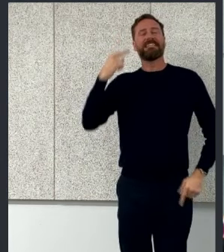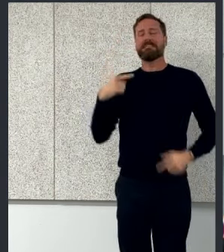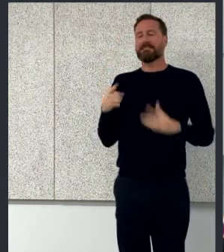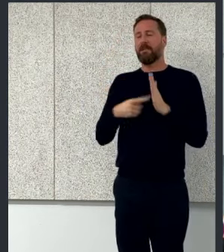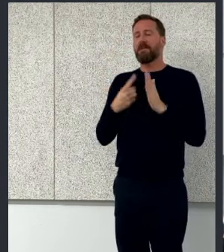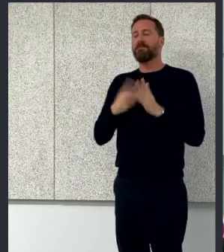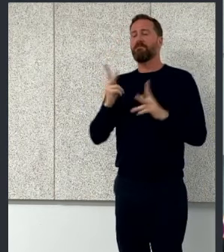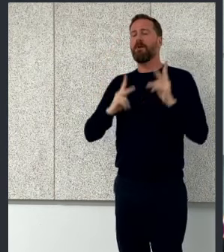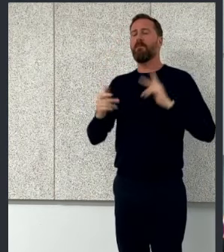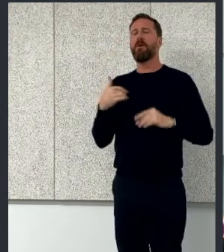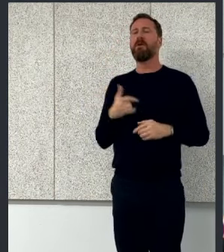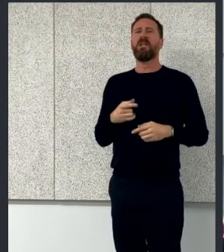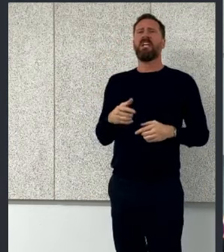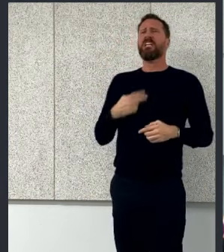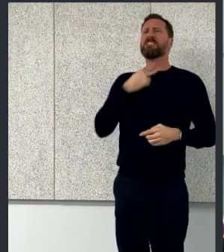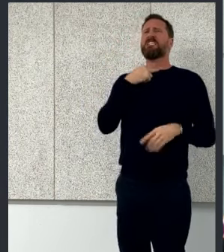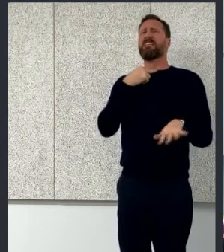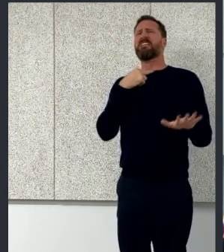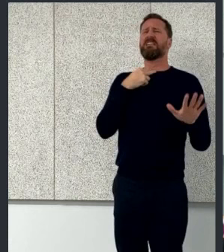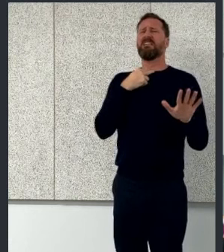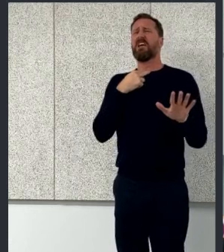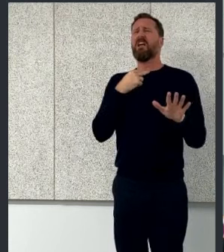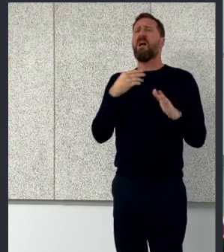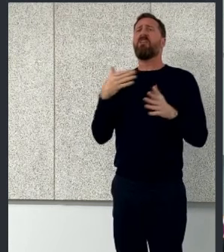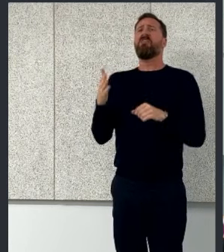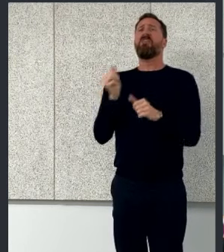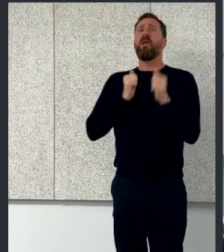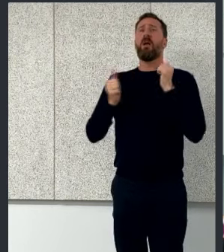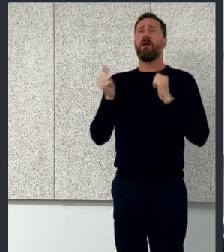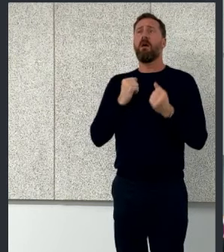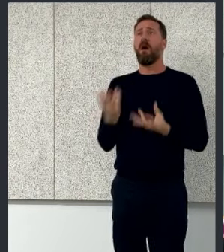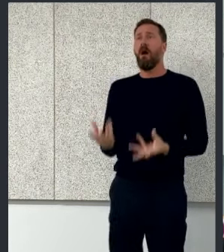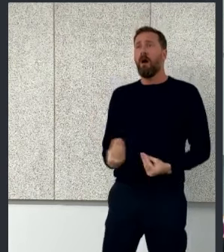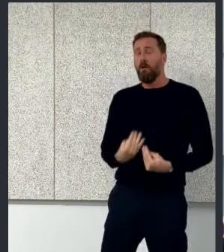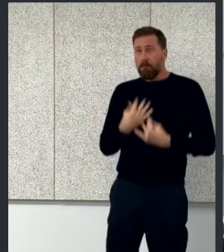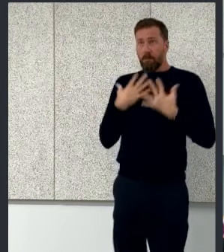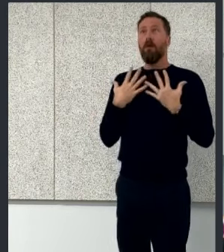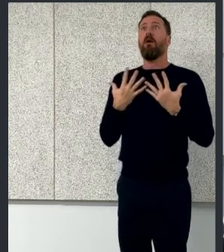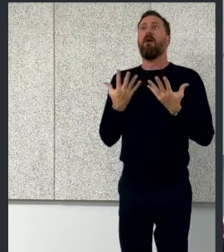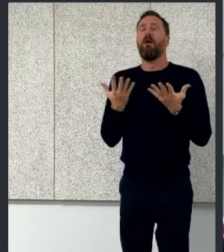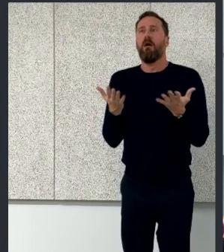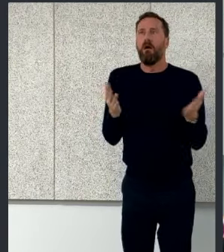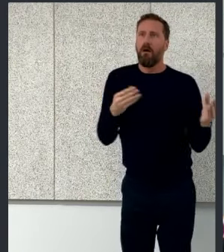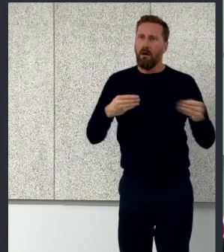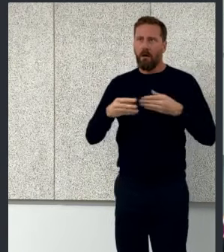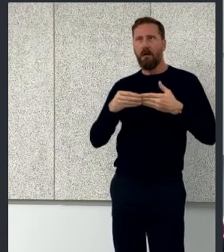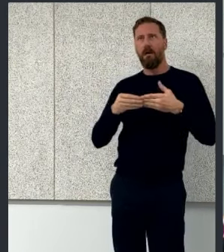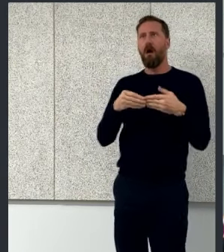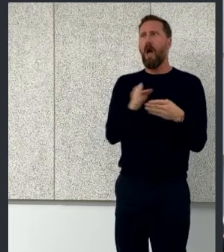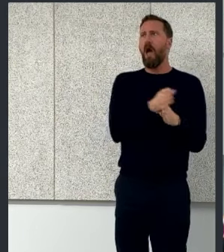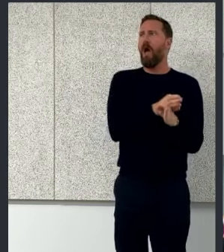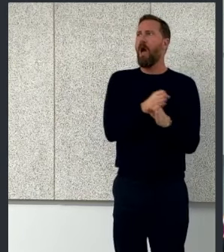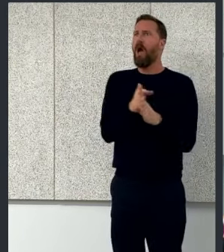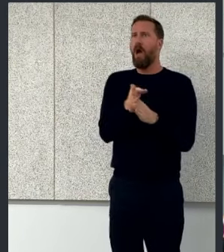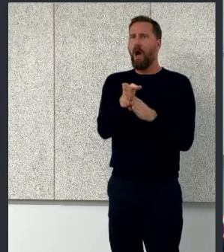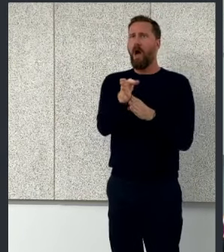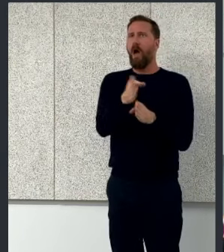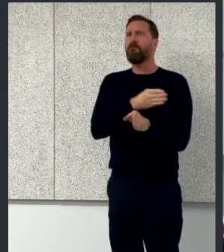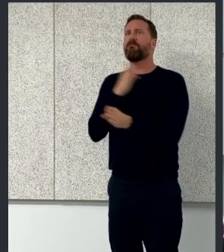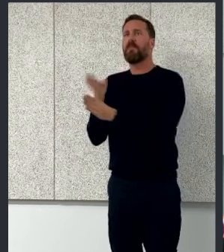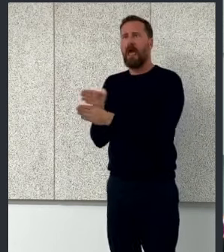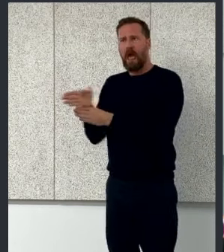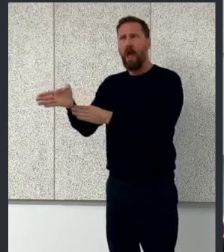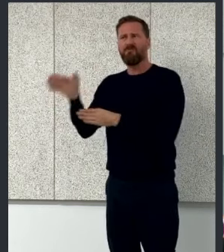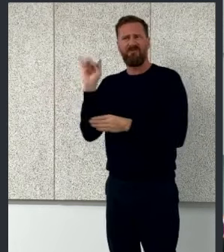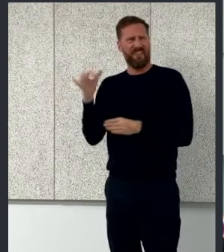move and bring those gifts to the rest of the world in different ways. So that's, I don't know if that's a trend, but that's something I've noticed. Yeah.